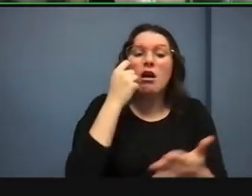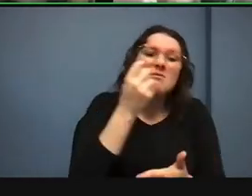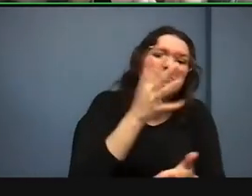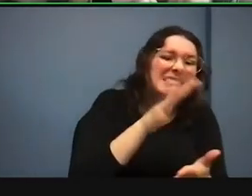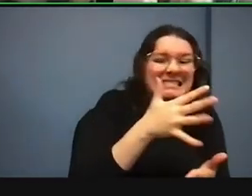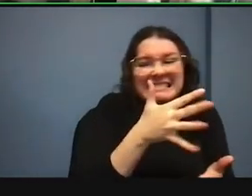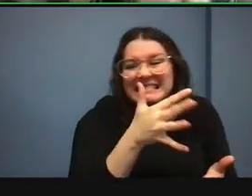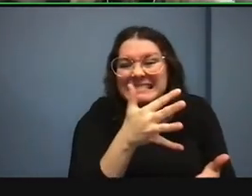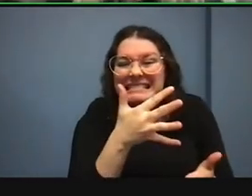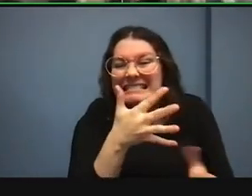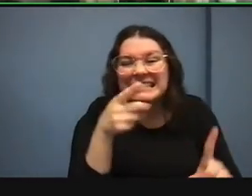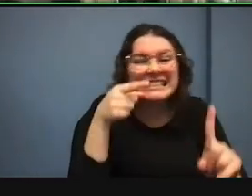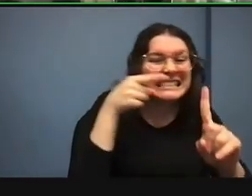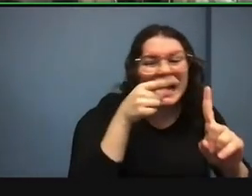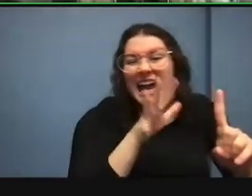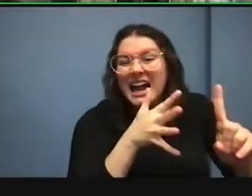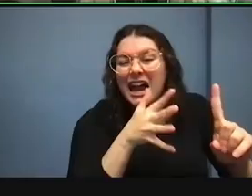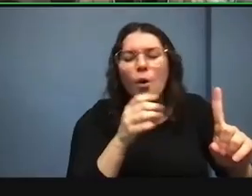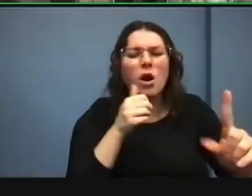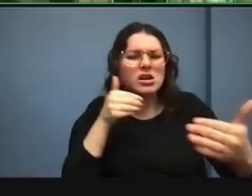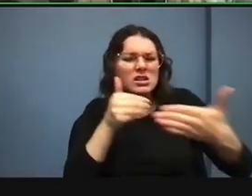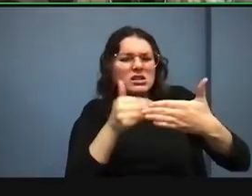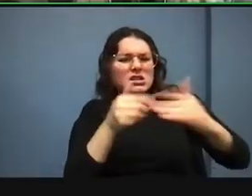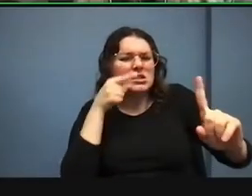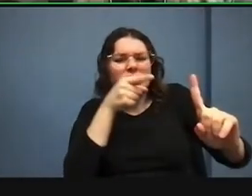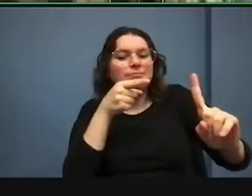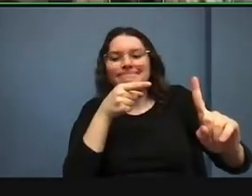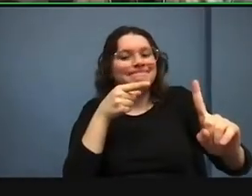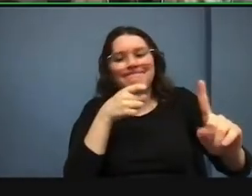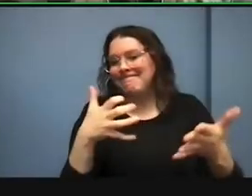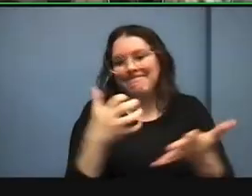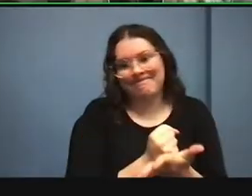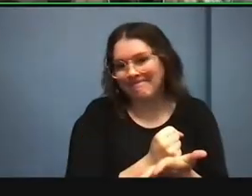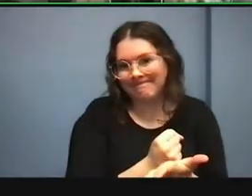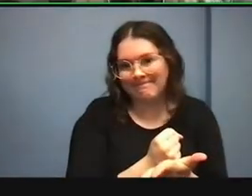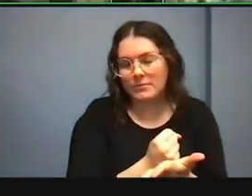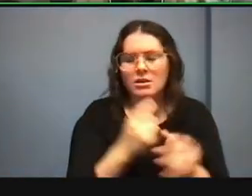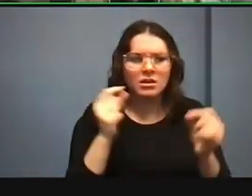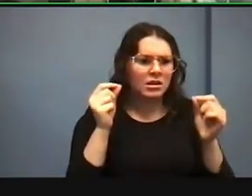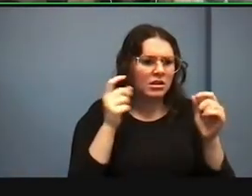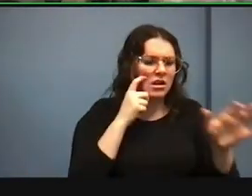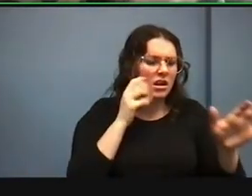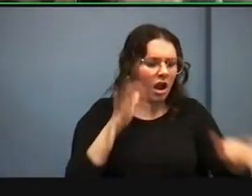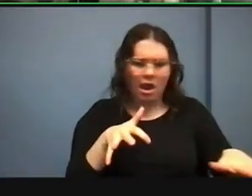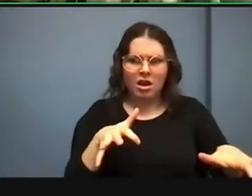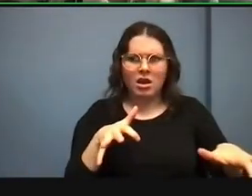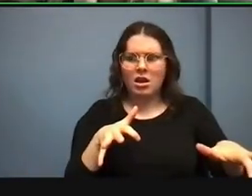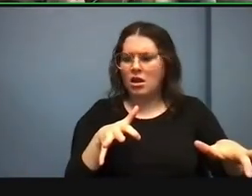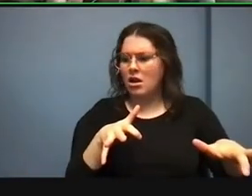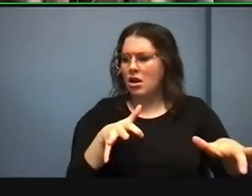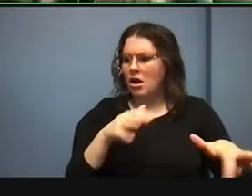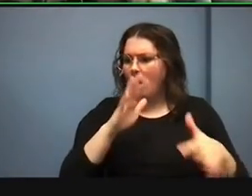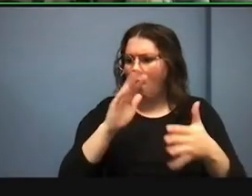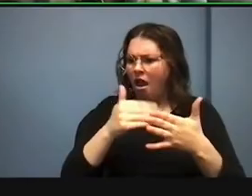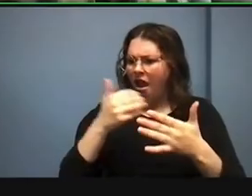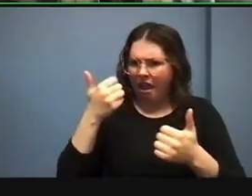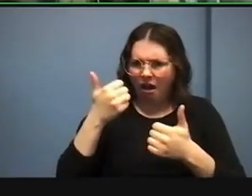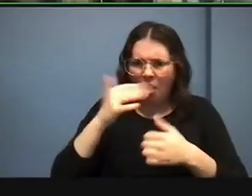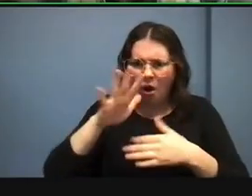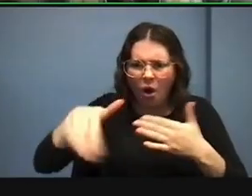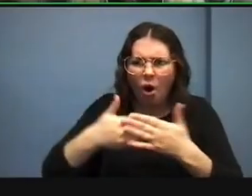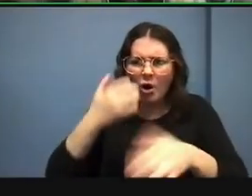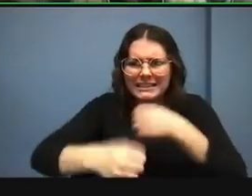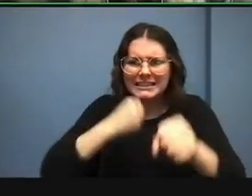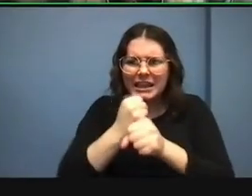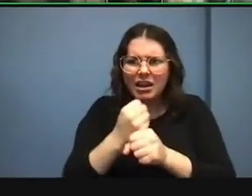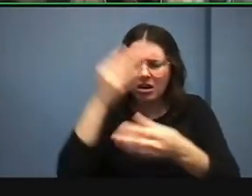or so close but didn't get met. And you're surprised because all year long you heard how well Johnny